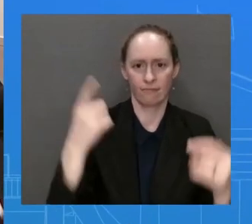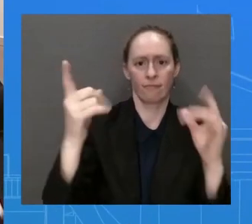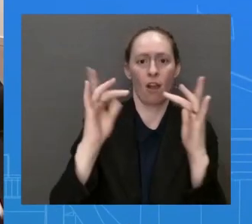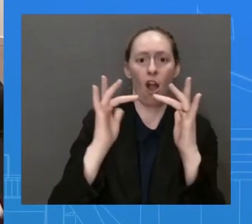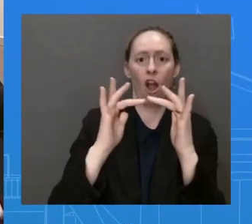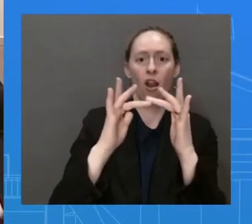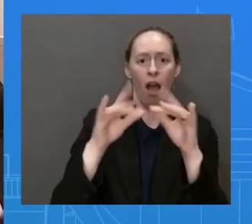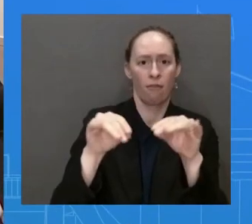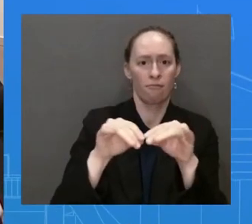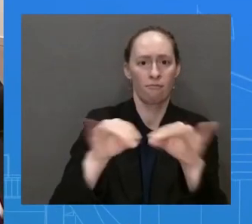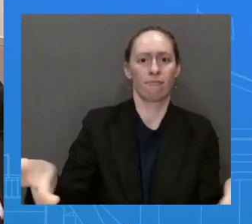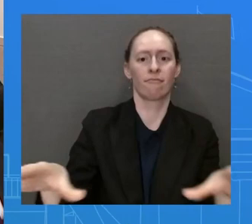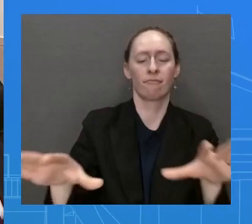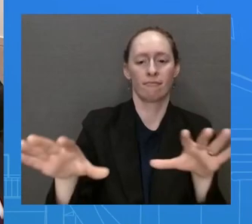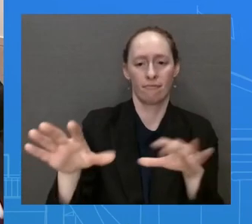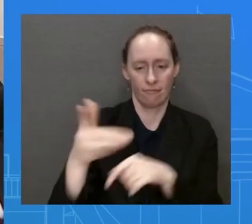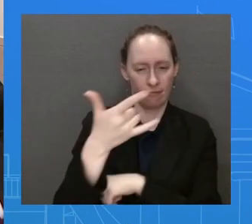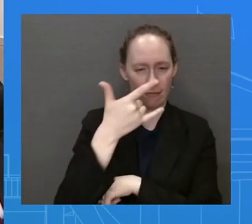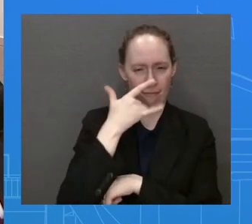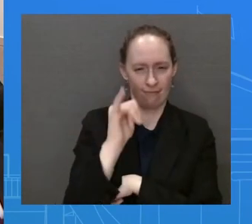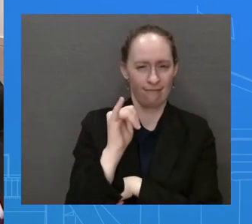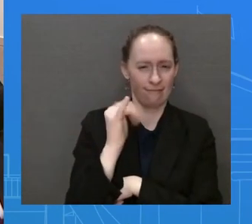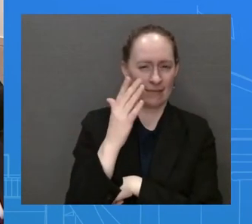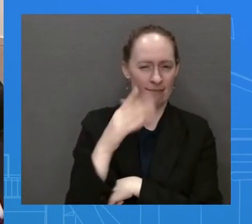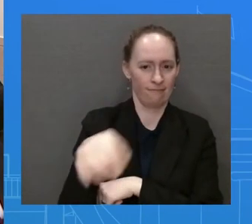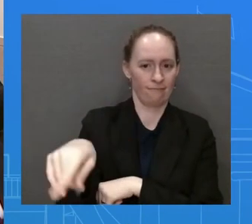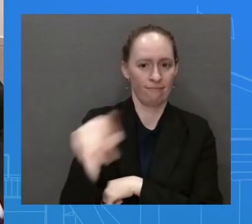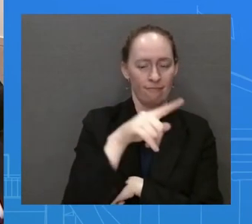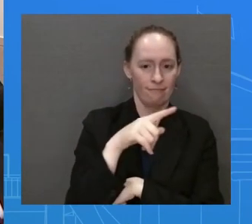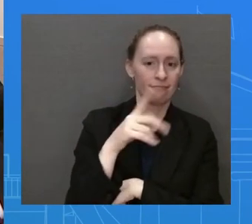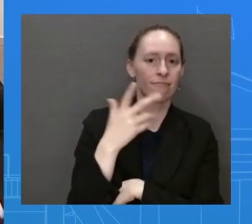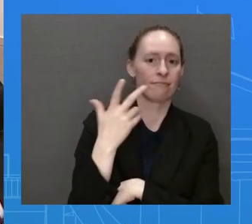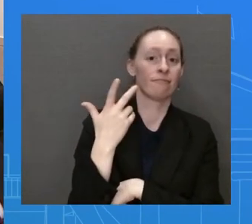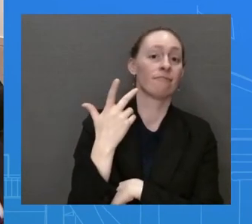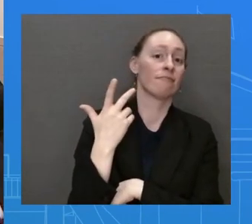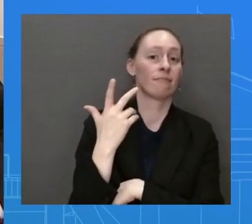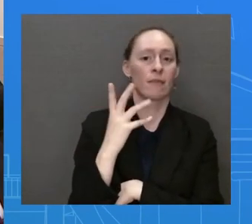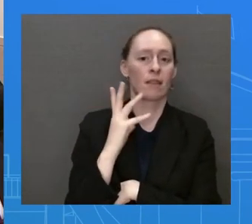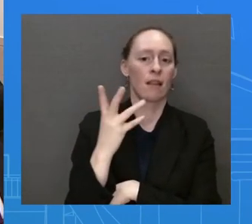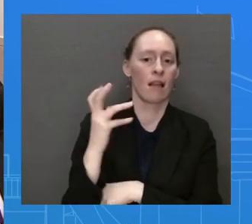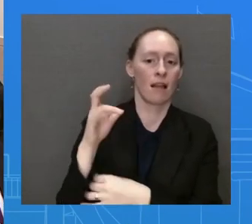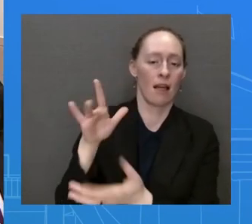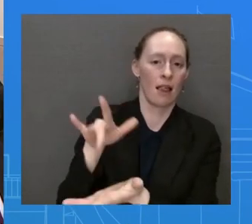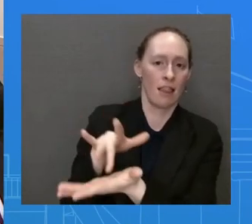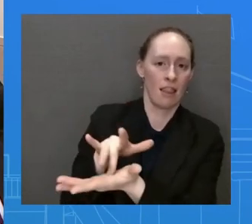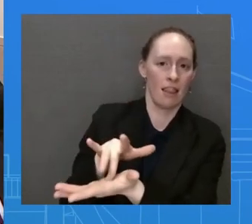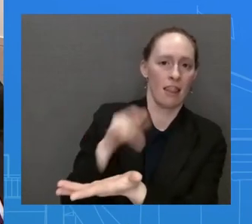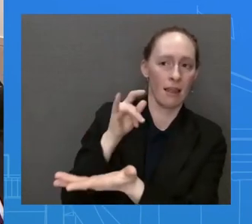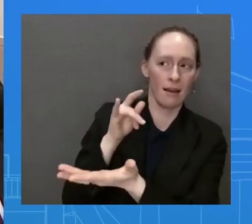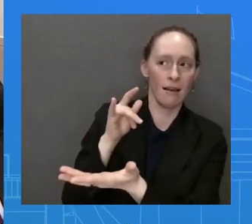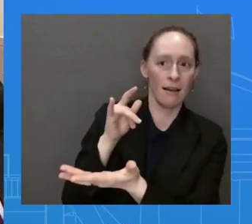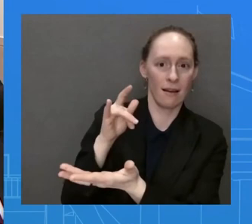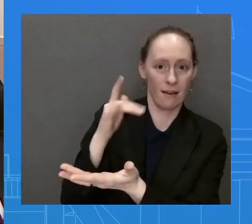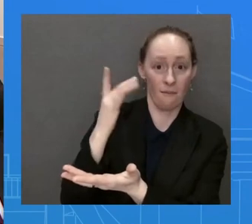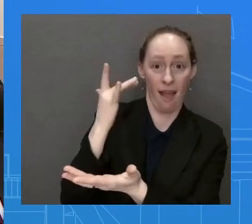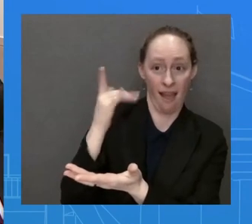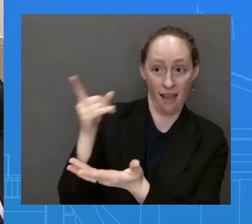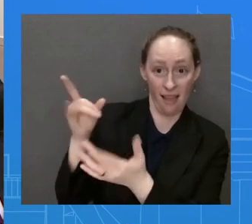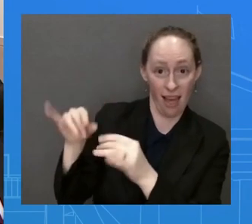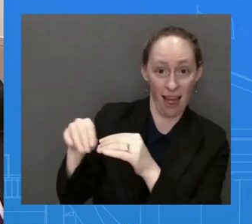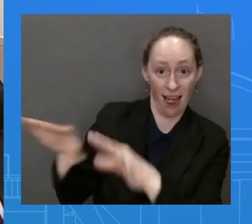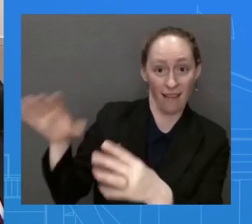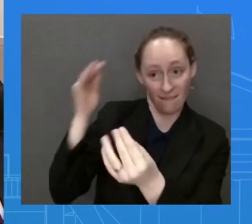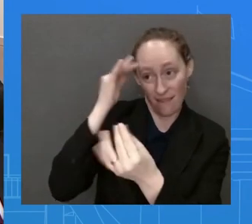classified documents. I wonder if you can share with us whether the administration is anticipating any kind of national